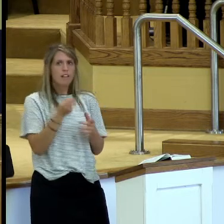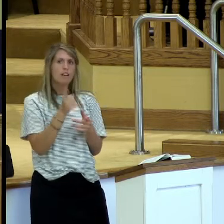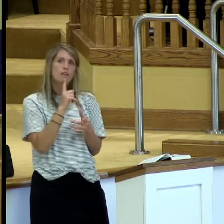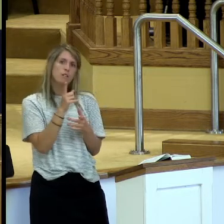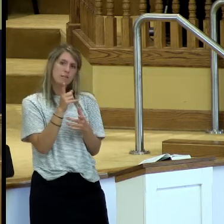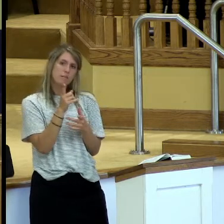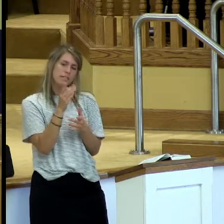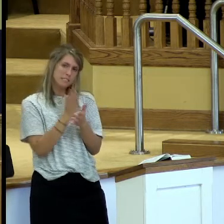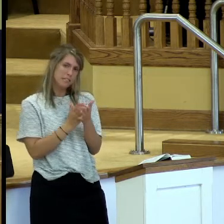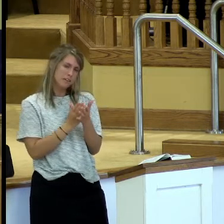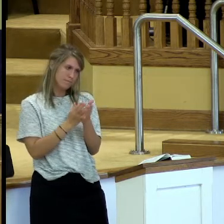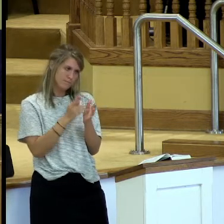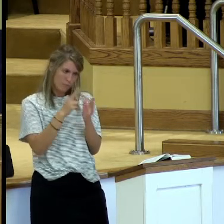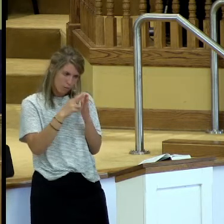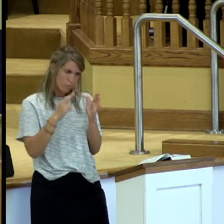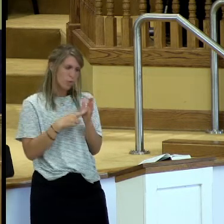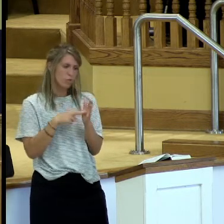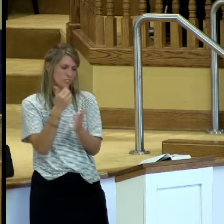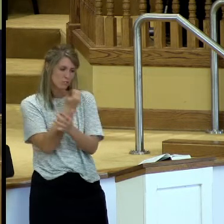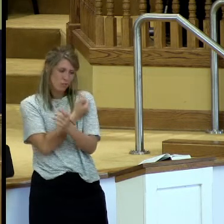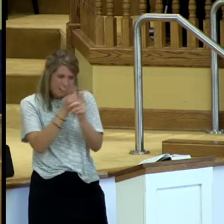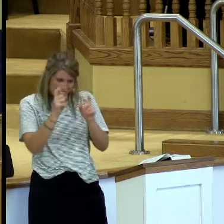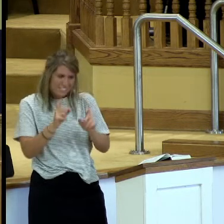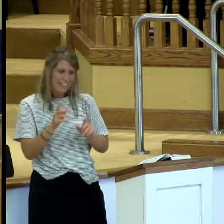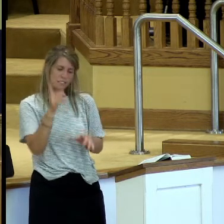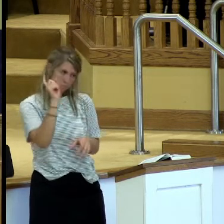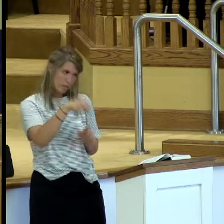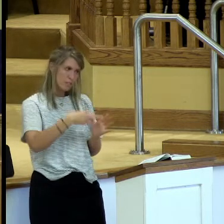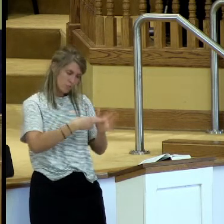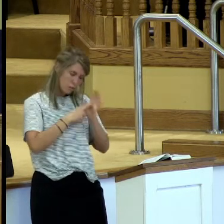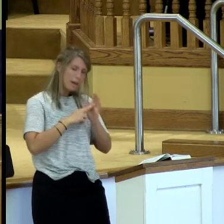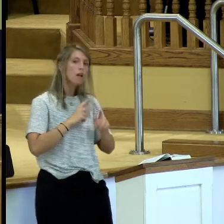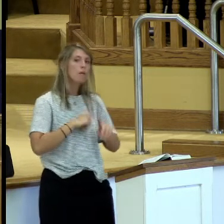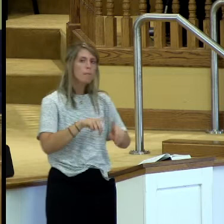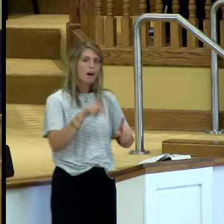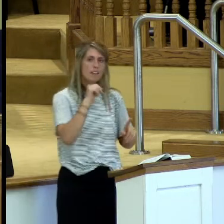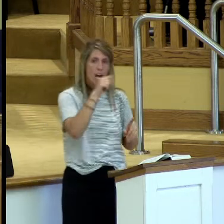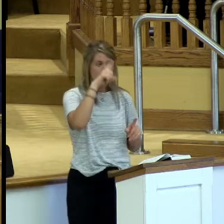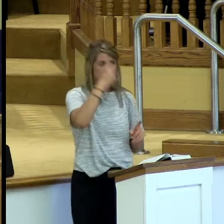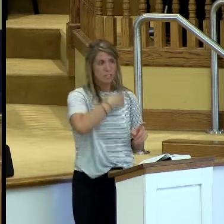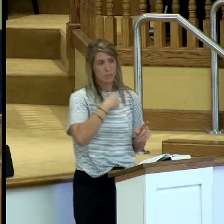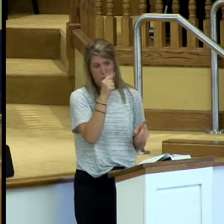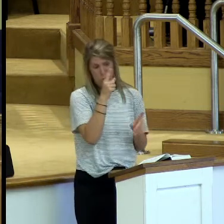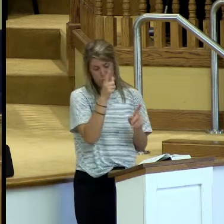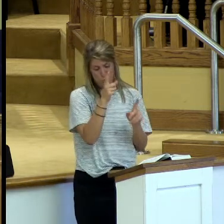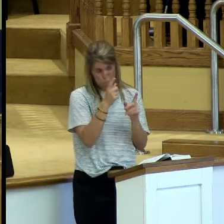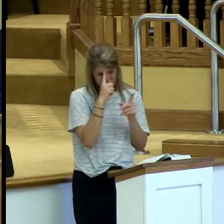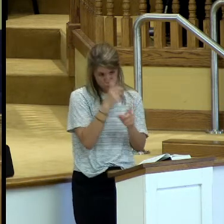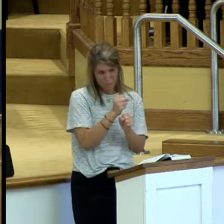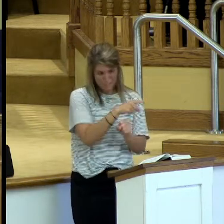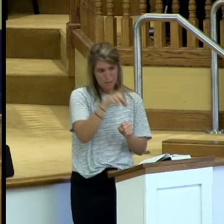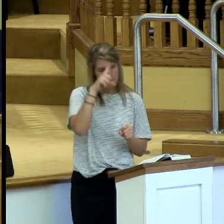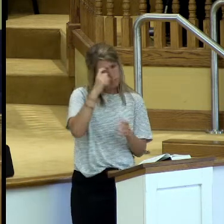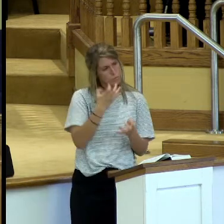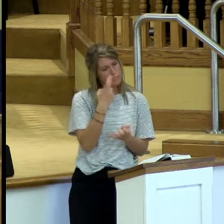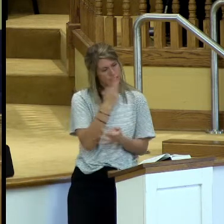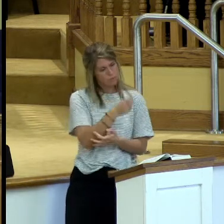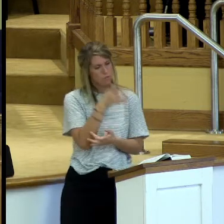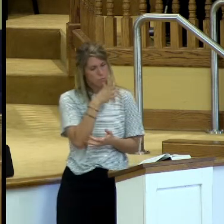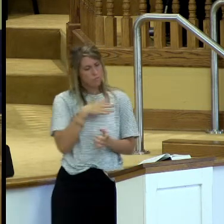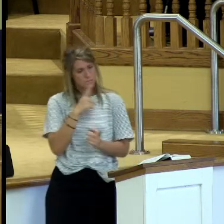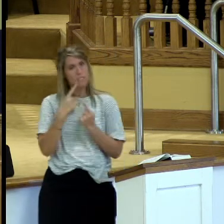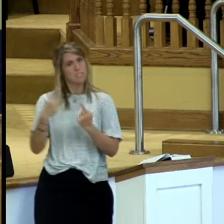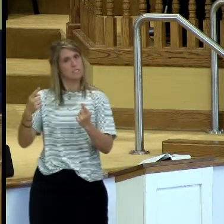There's going to be stipulations, understand, drug tests and all that fun stuff is going to be required. But not because we don't trust them, but because we want to see them